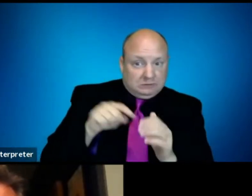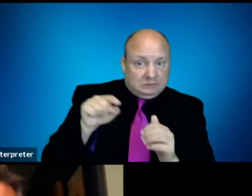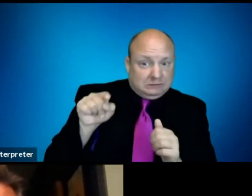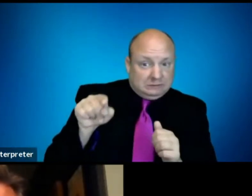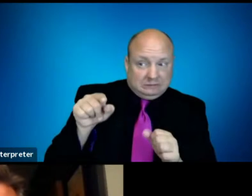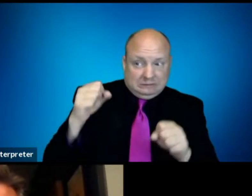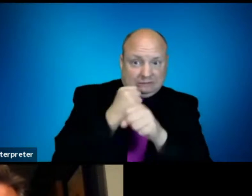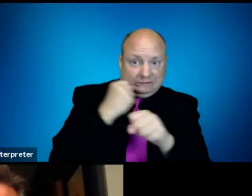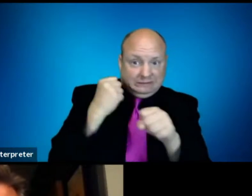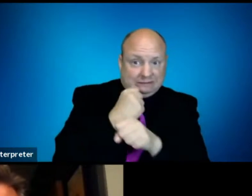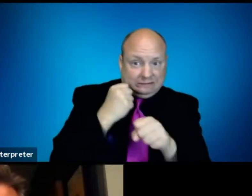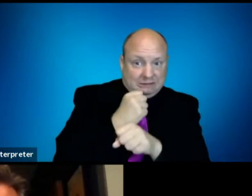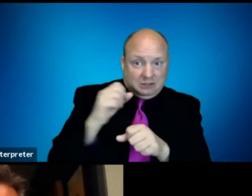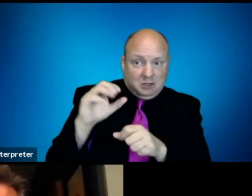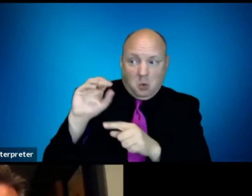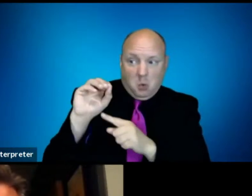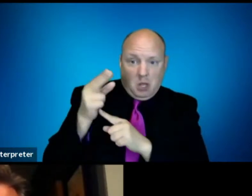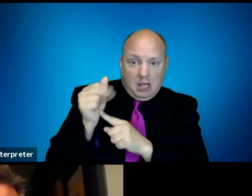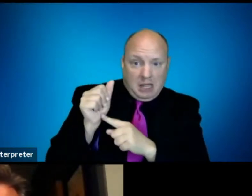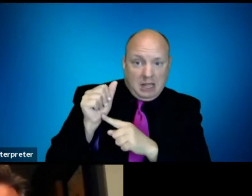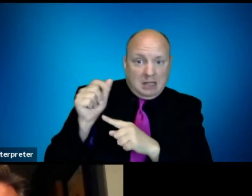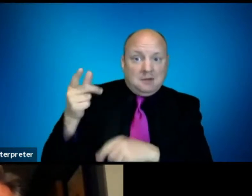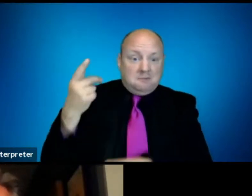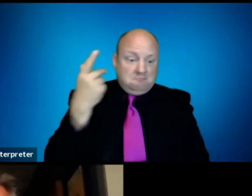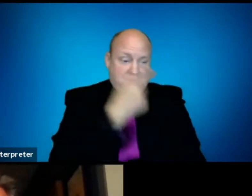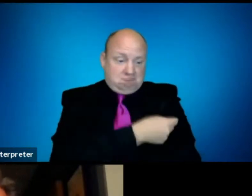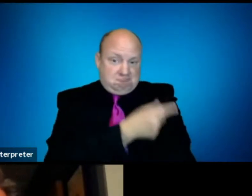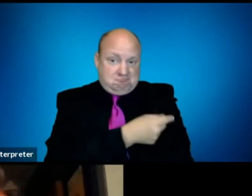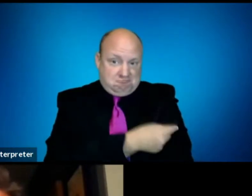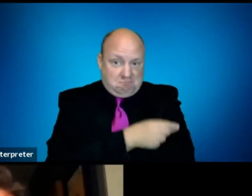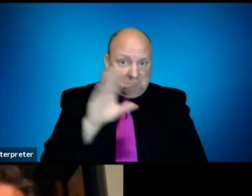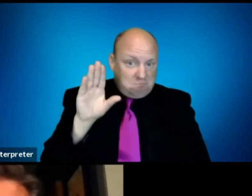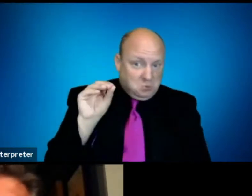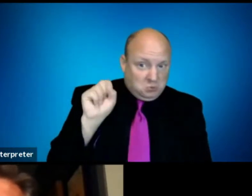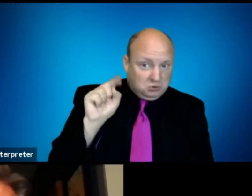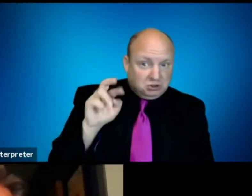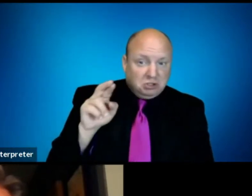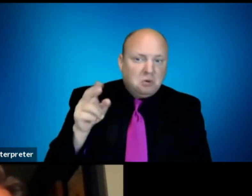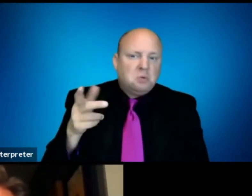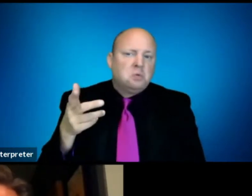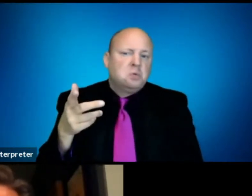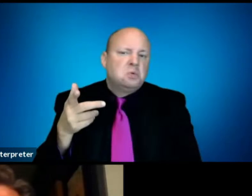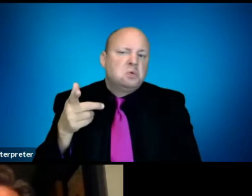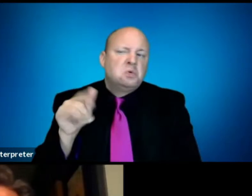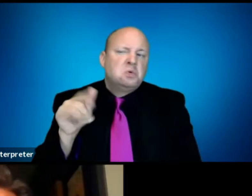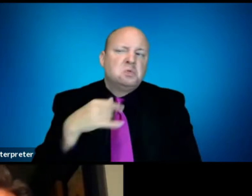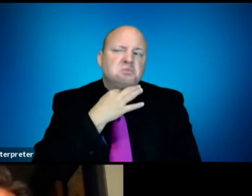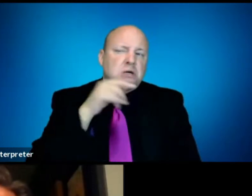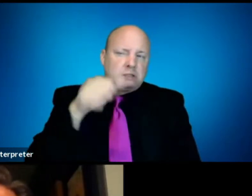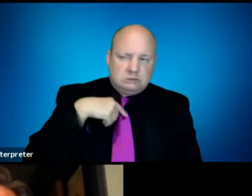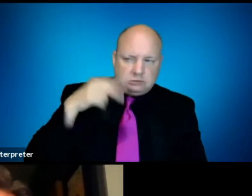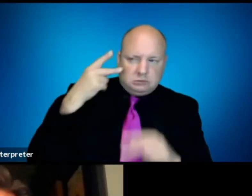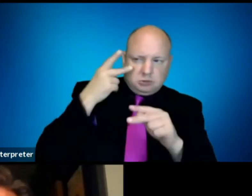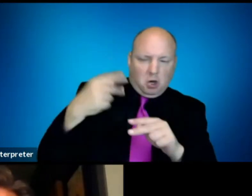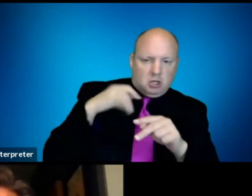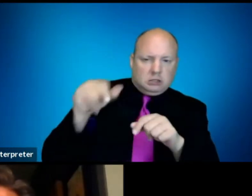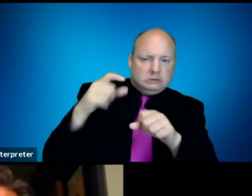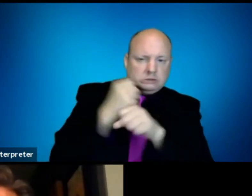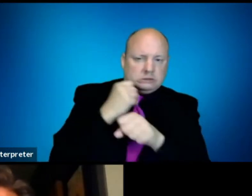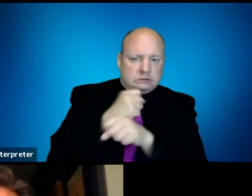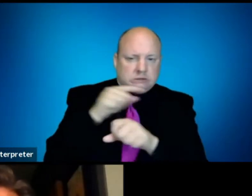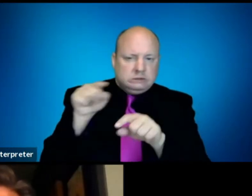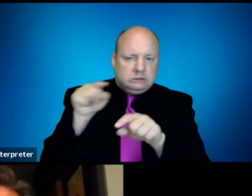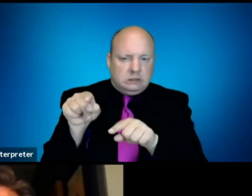numbers. What's going on with that? And if people want to get a shot, and a lot of people do, a third